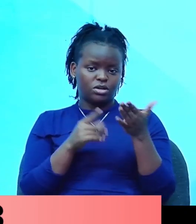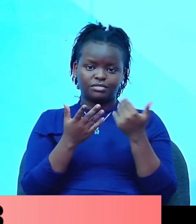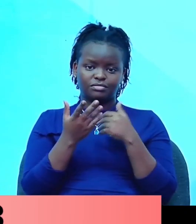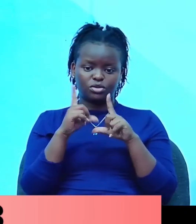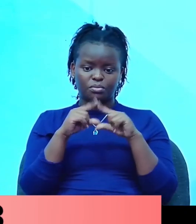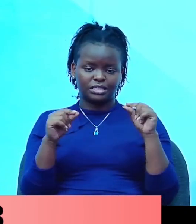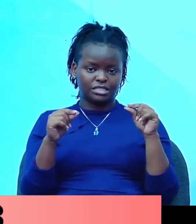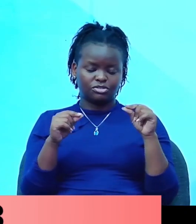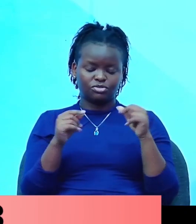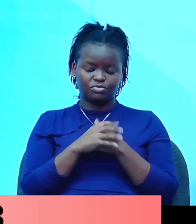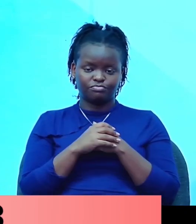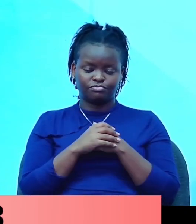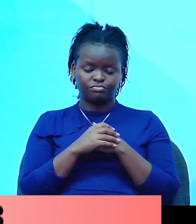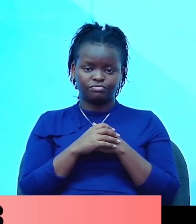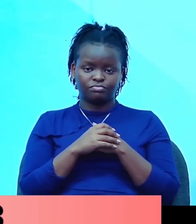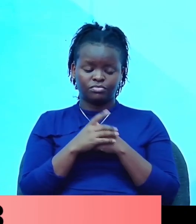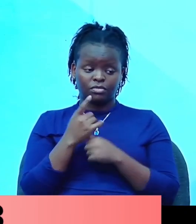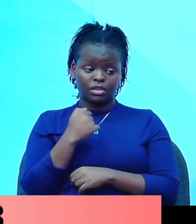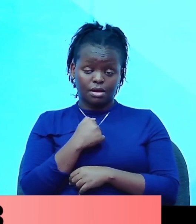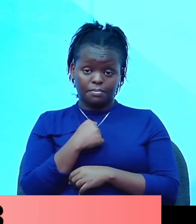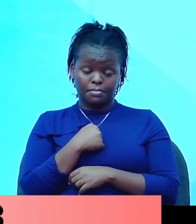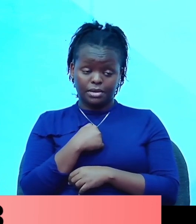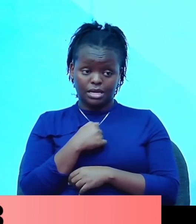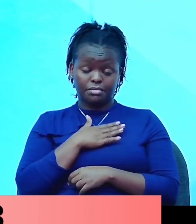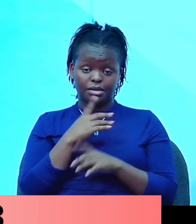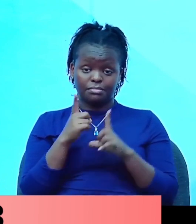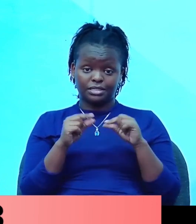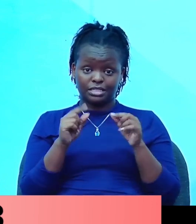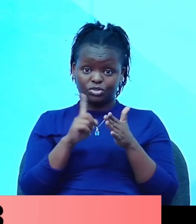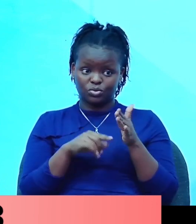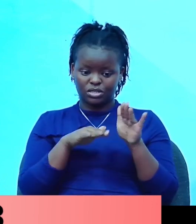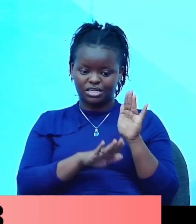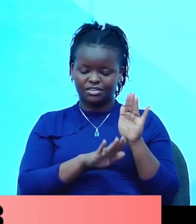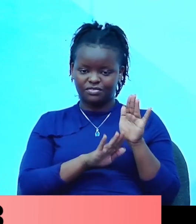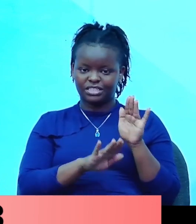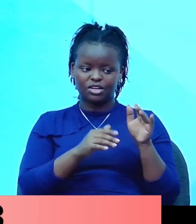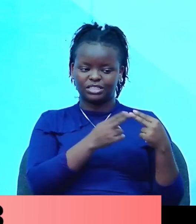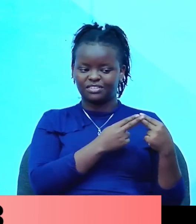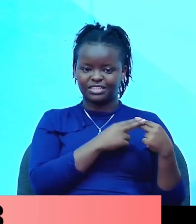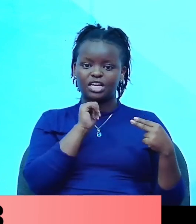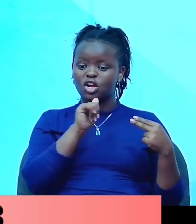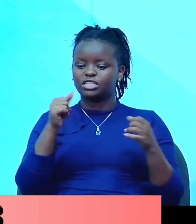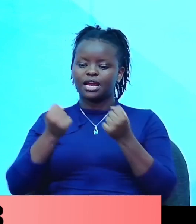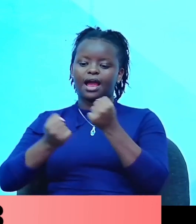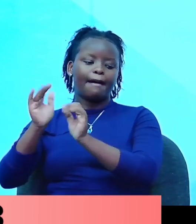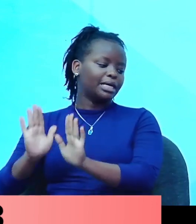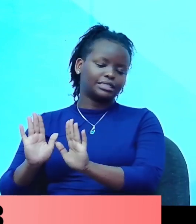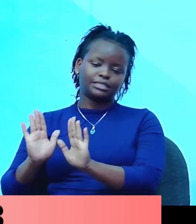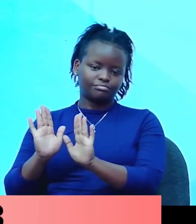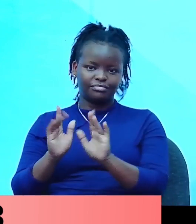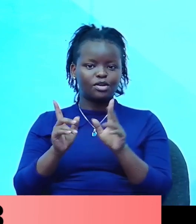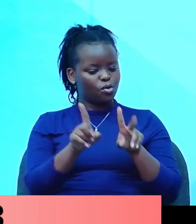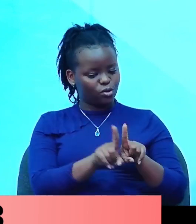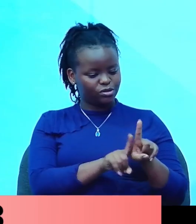them? For me, my message is Revvvisha your savings, not just your car. Revvvisha, you will thank us